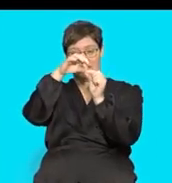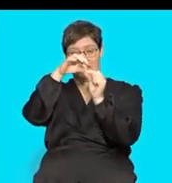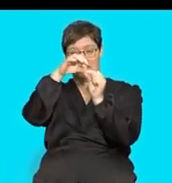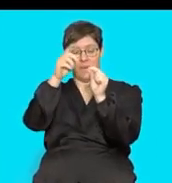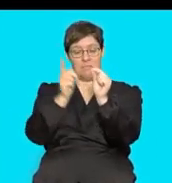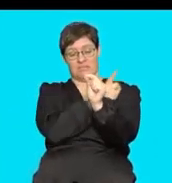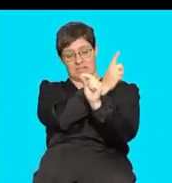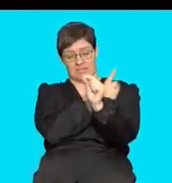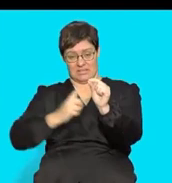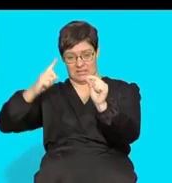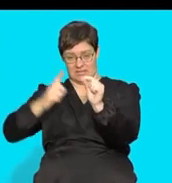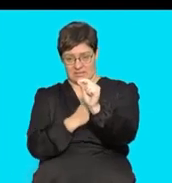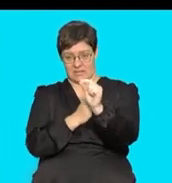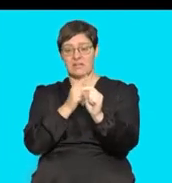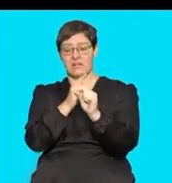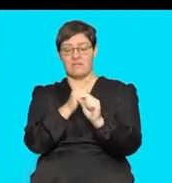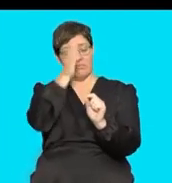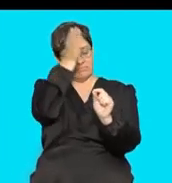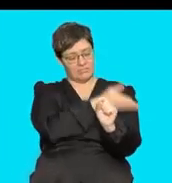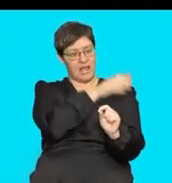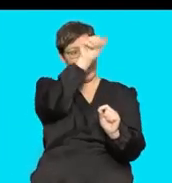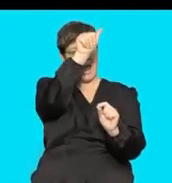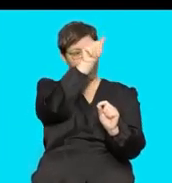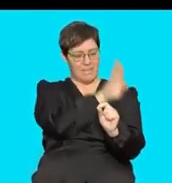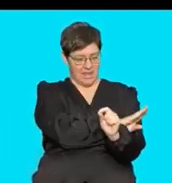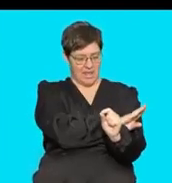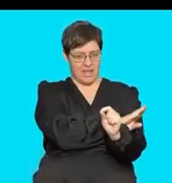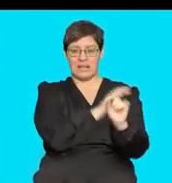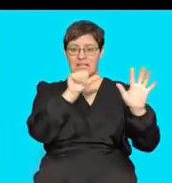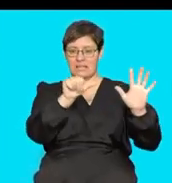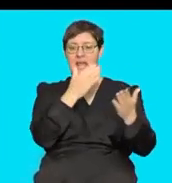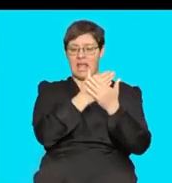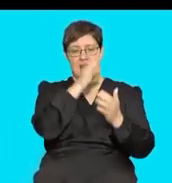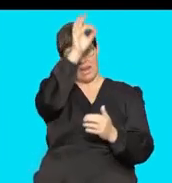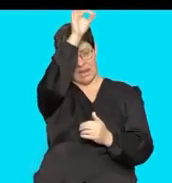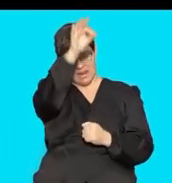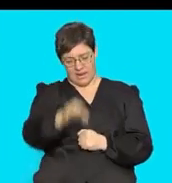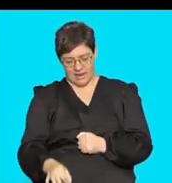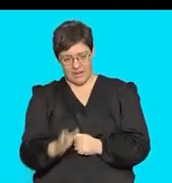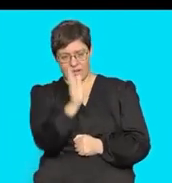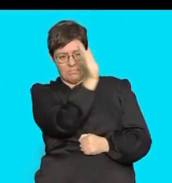then this line AB, which has a length of 6, could actually be drawn like this.